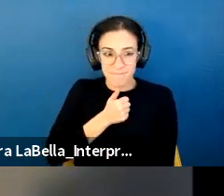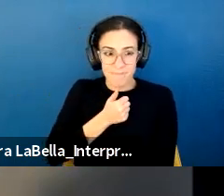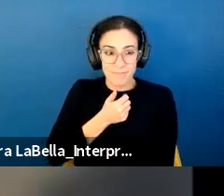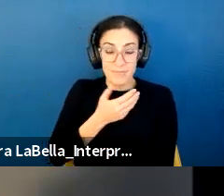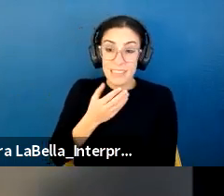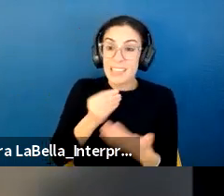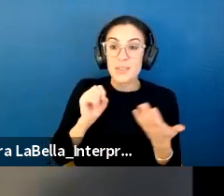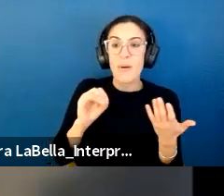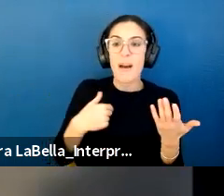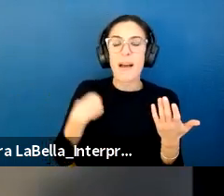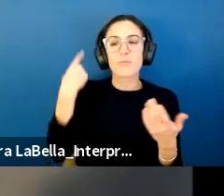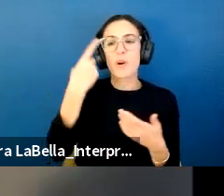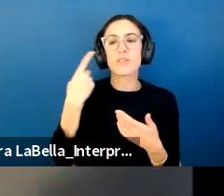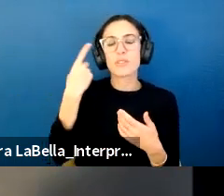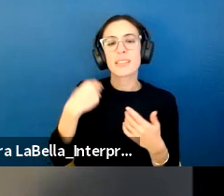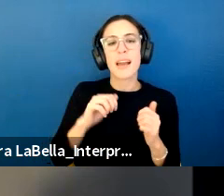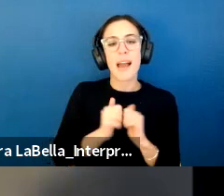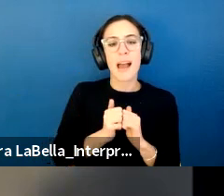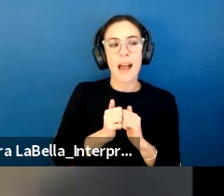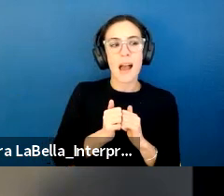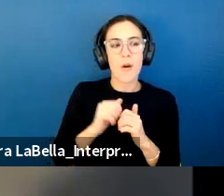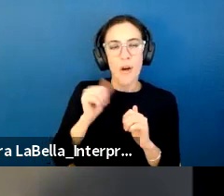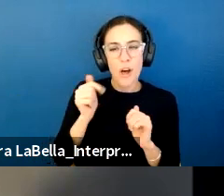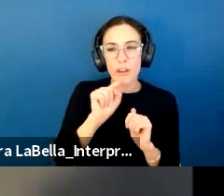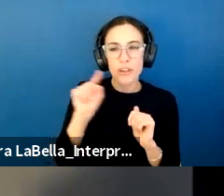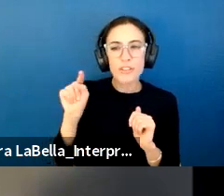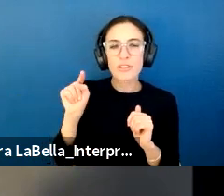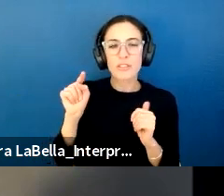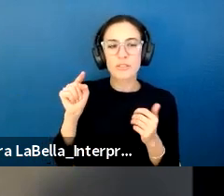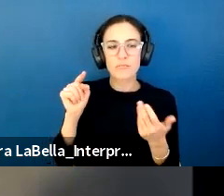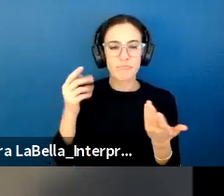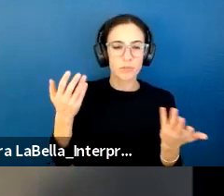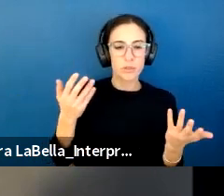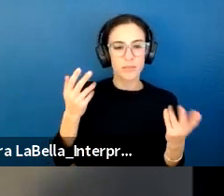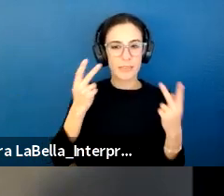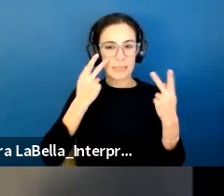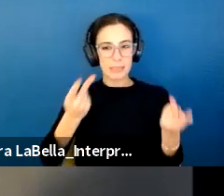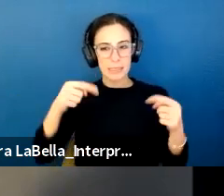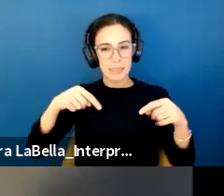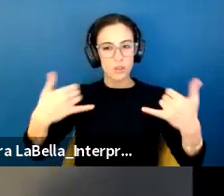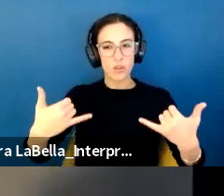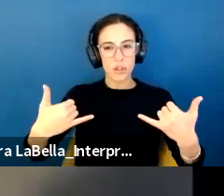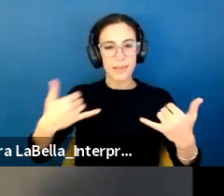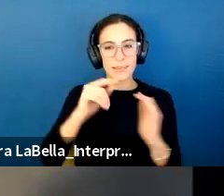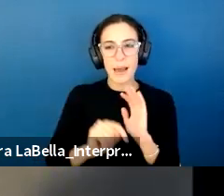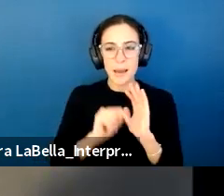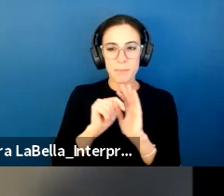And so I'm wondering how others read the current time, because I think